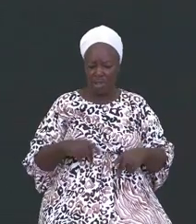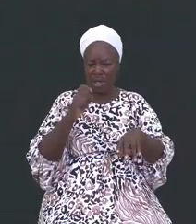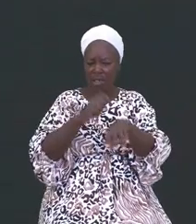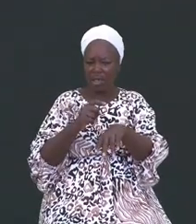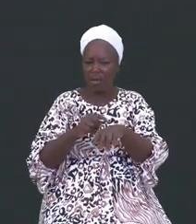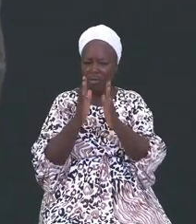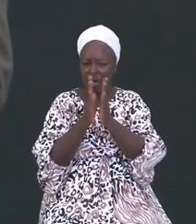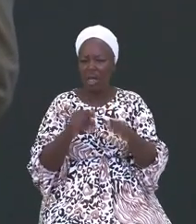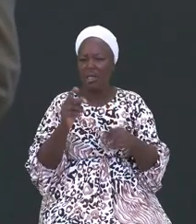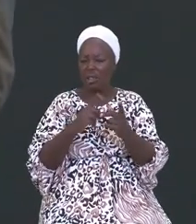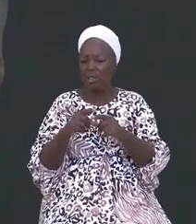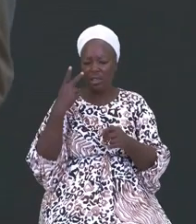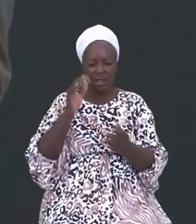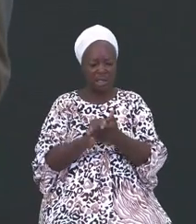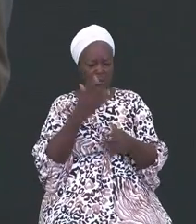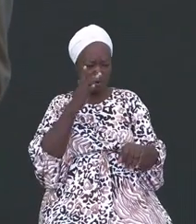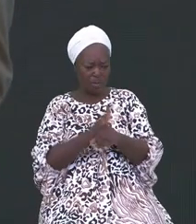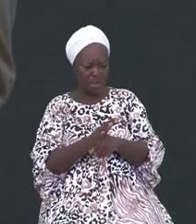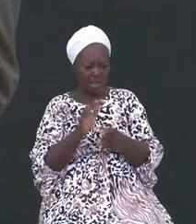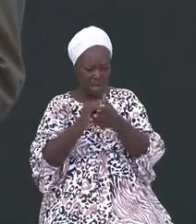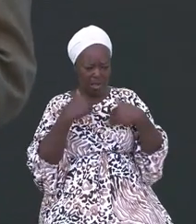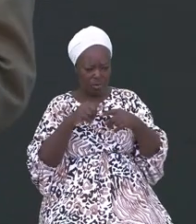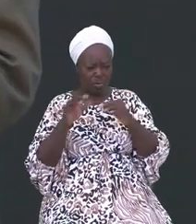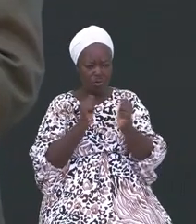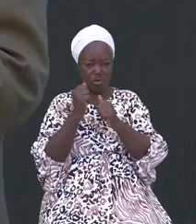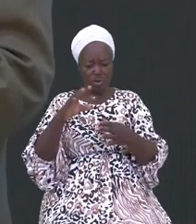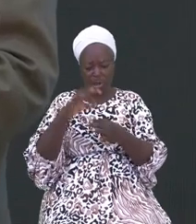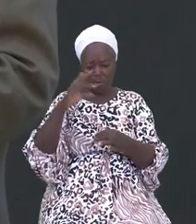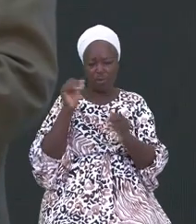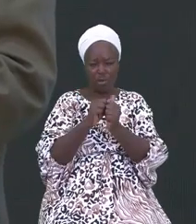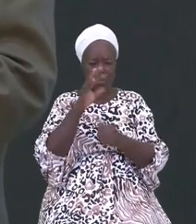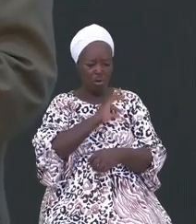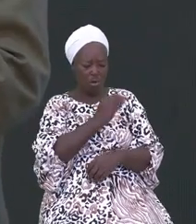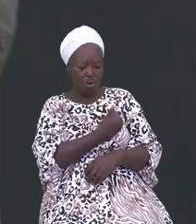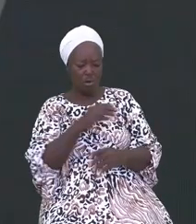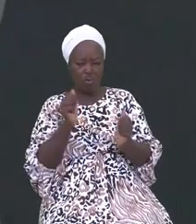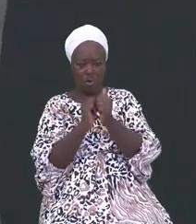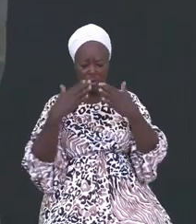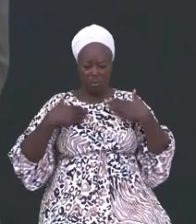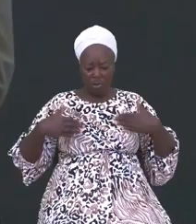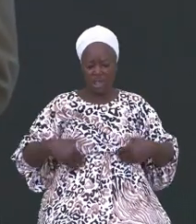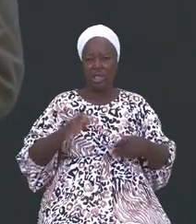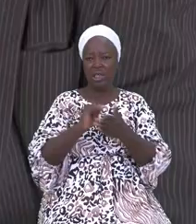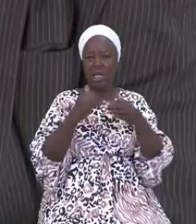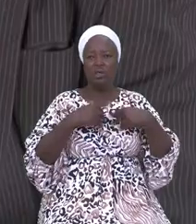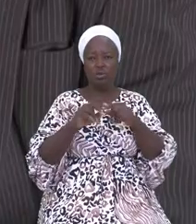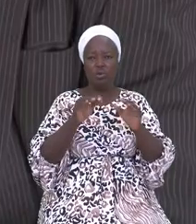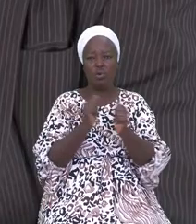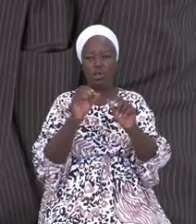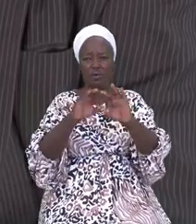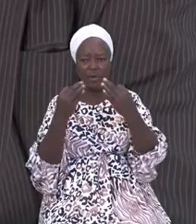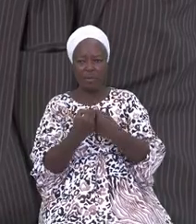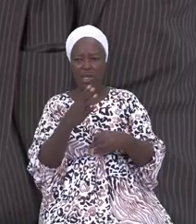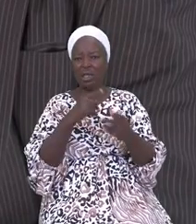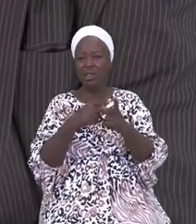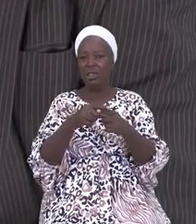promises relating to your spirit, relating to your soul, relating to your body, relating to your family, relating